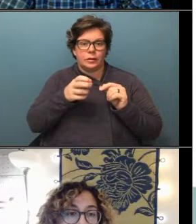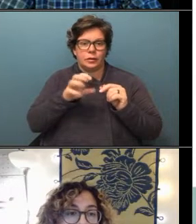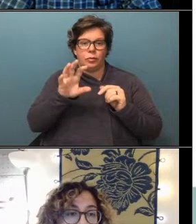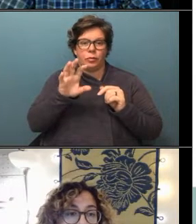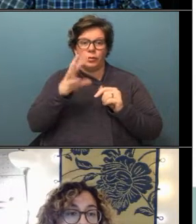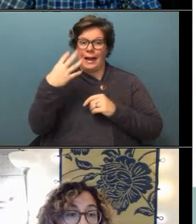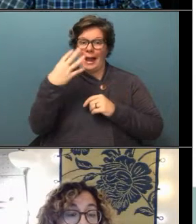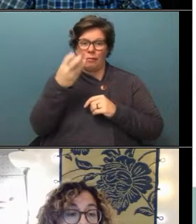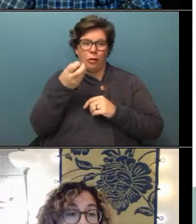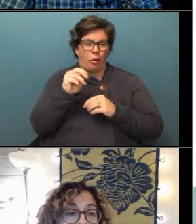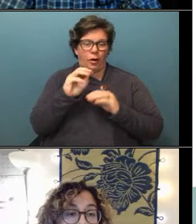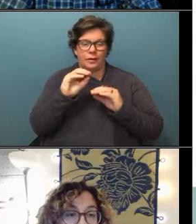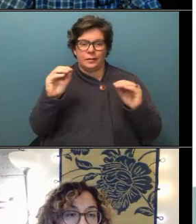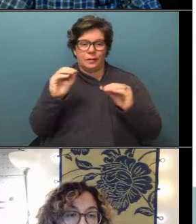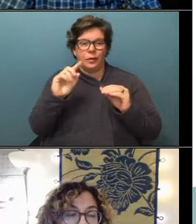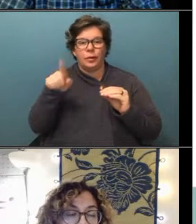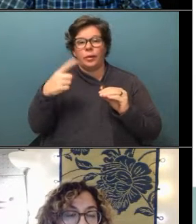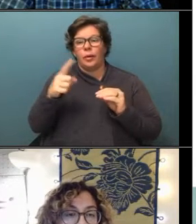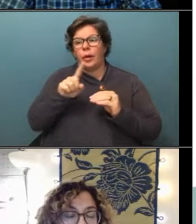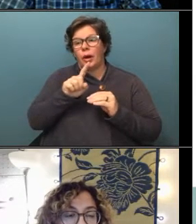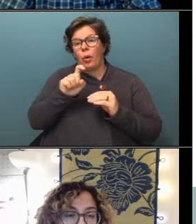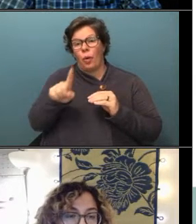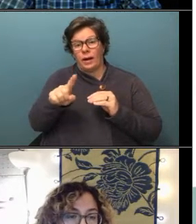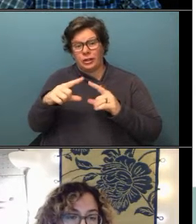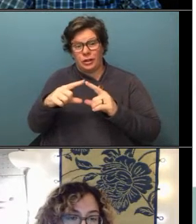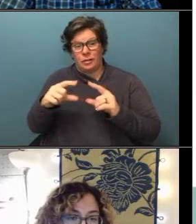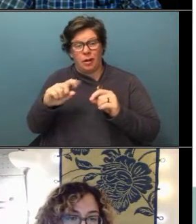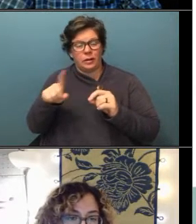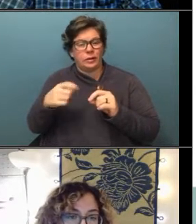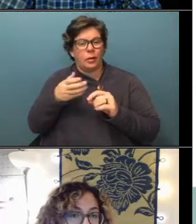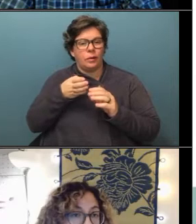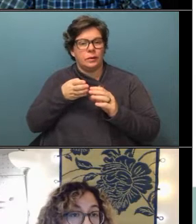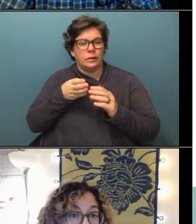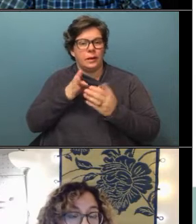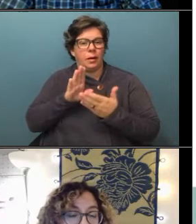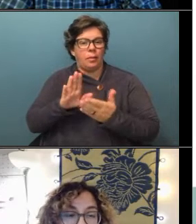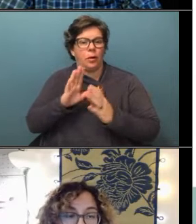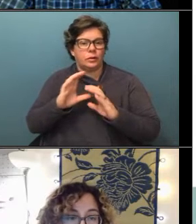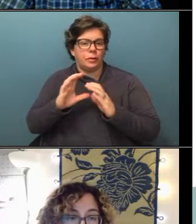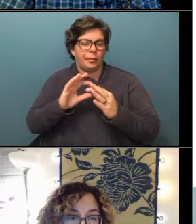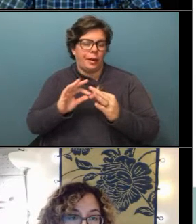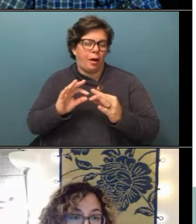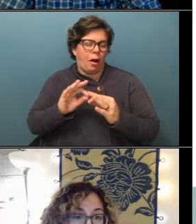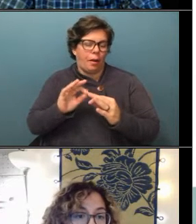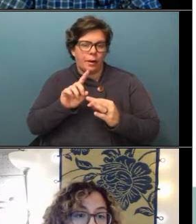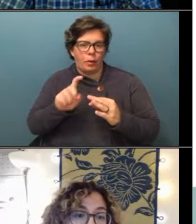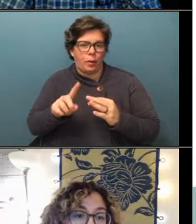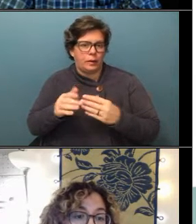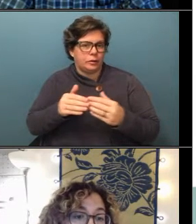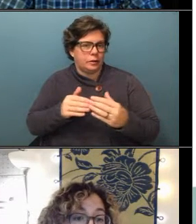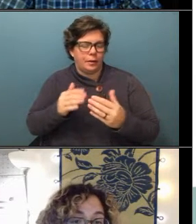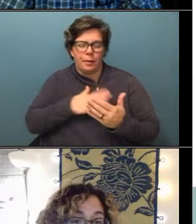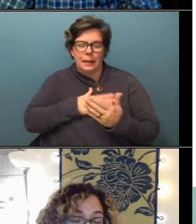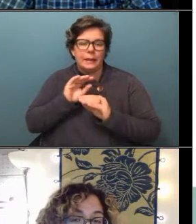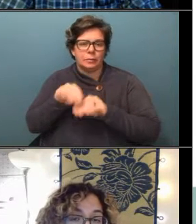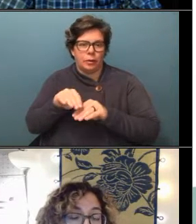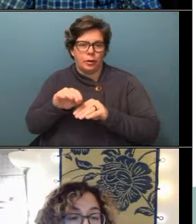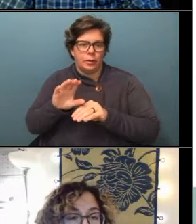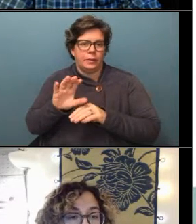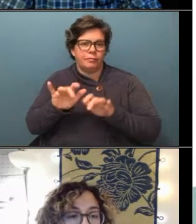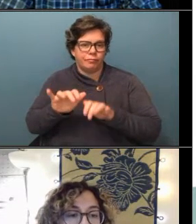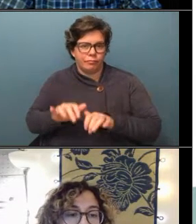webcams. So just so you know, the questions box is the only form of communication, whether it's a comment or a question. A reminder